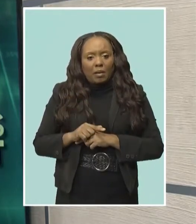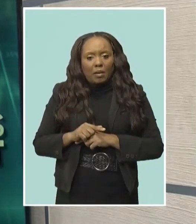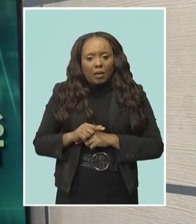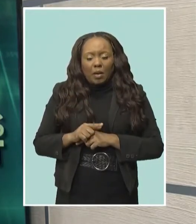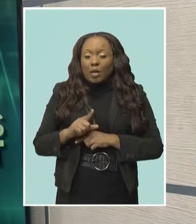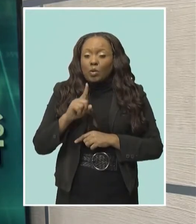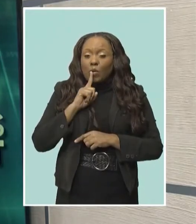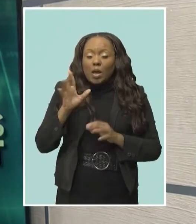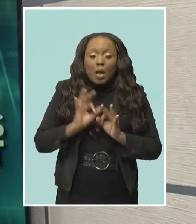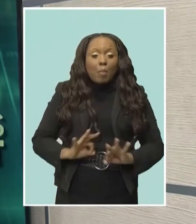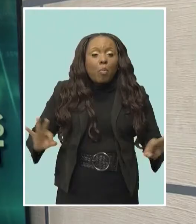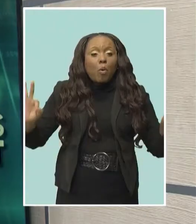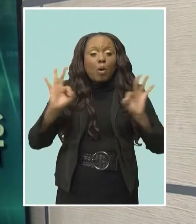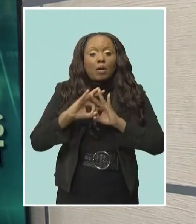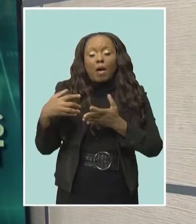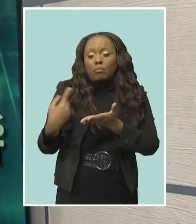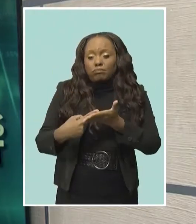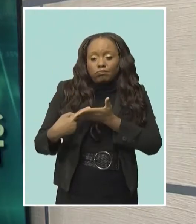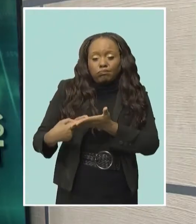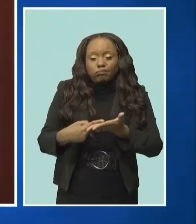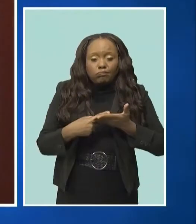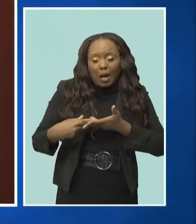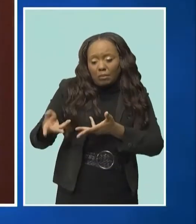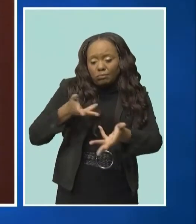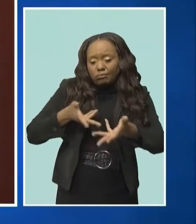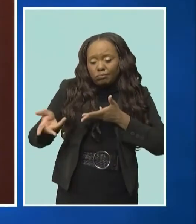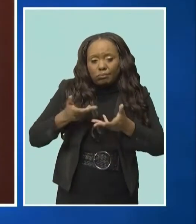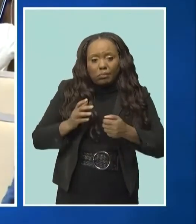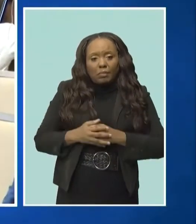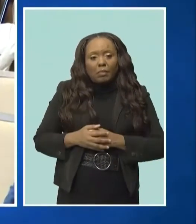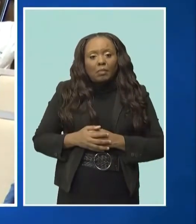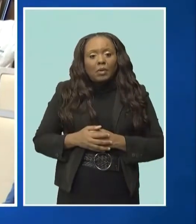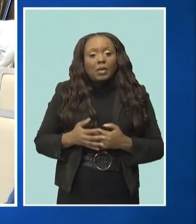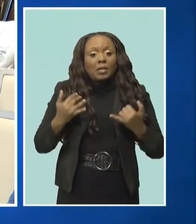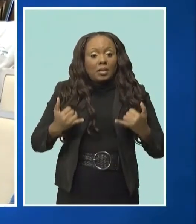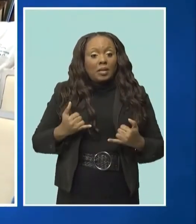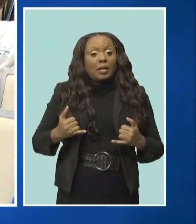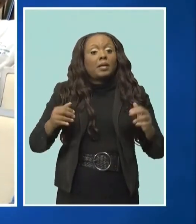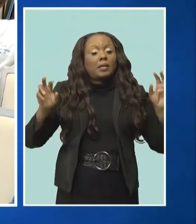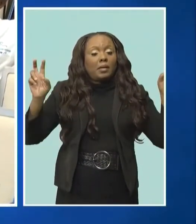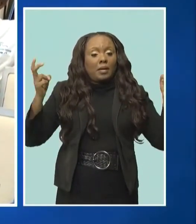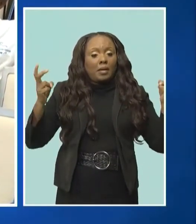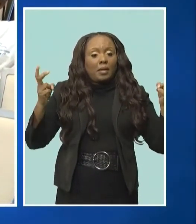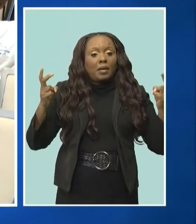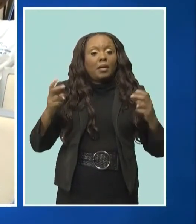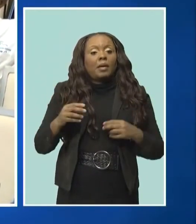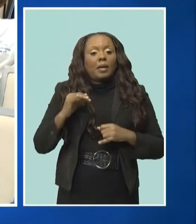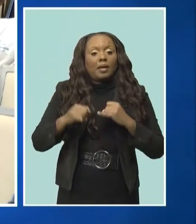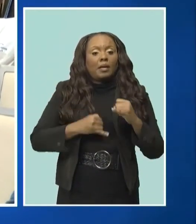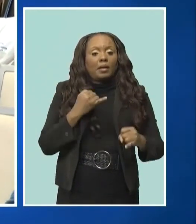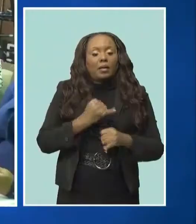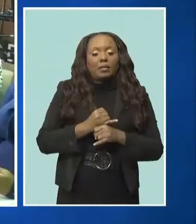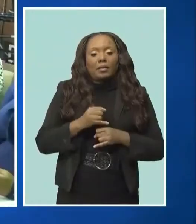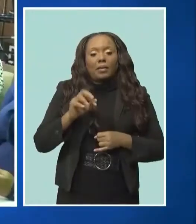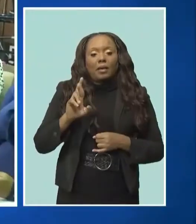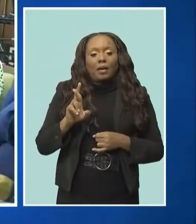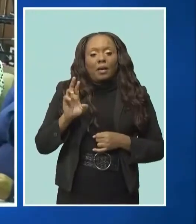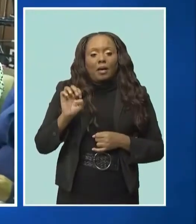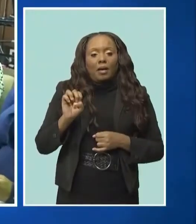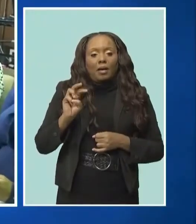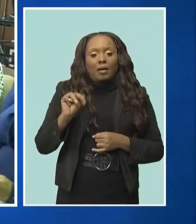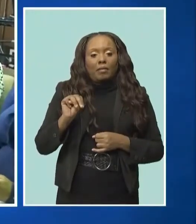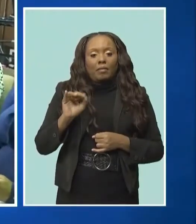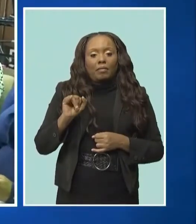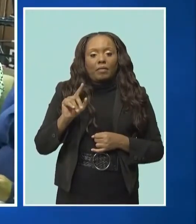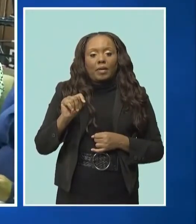Ryan Strawn, at Hilton, Barbados, as Barbados observed International Remittance Day and the opening of the regional